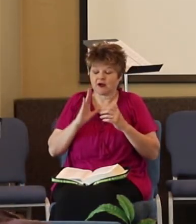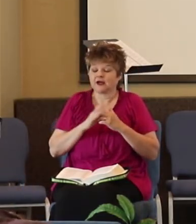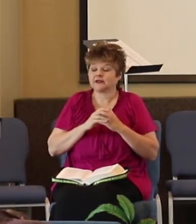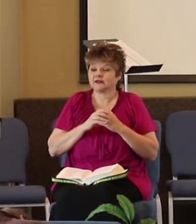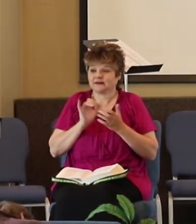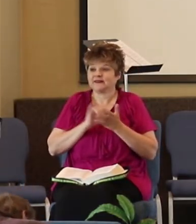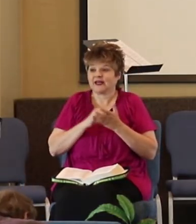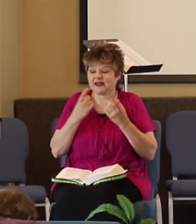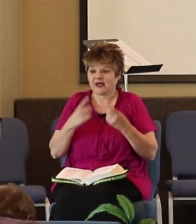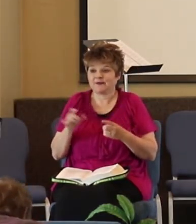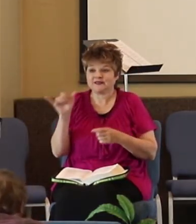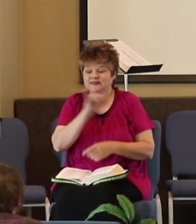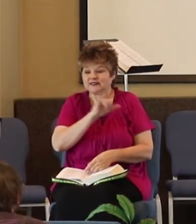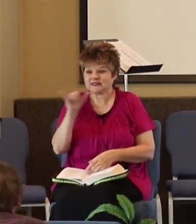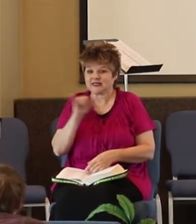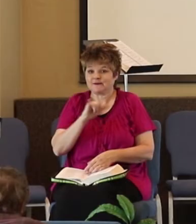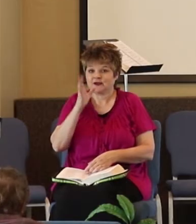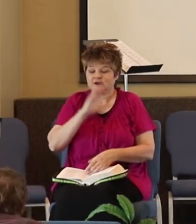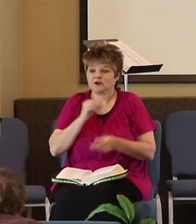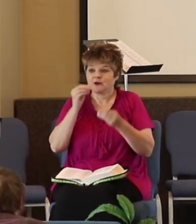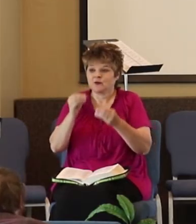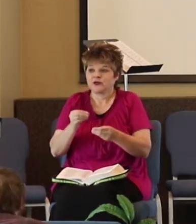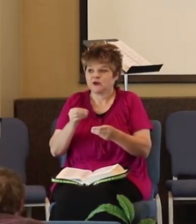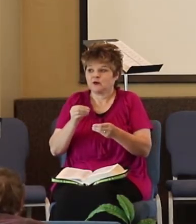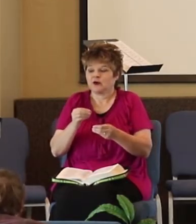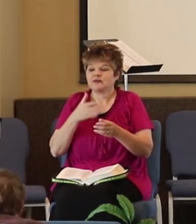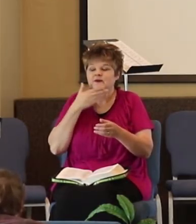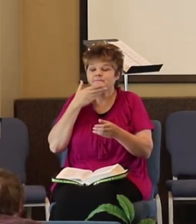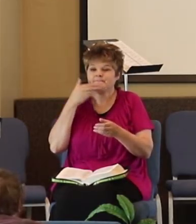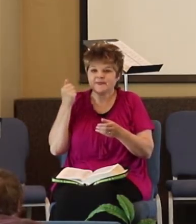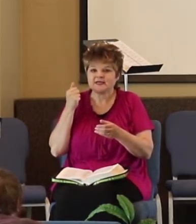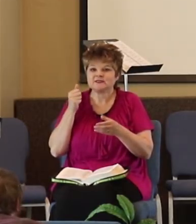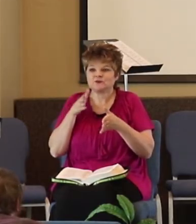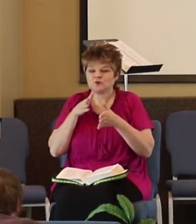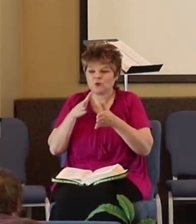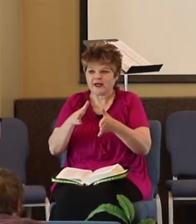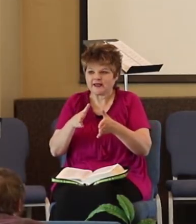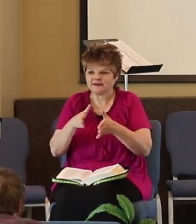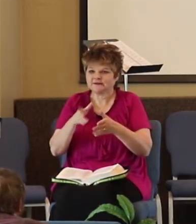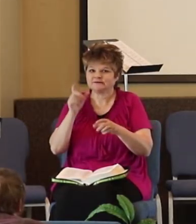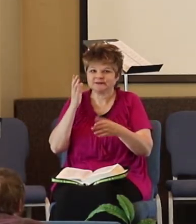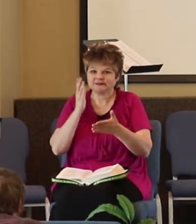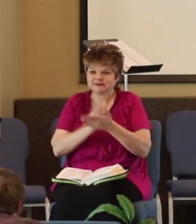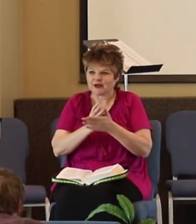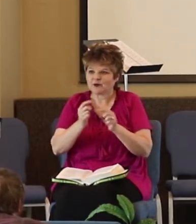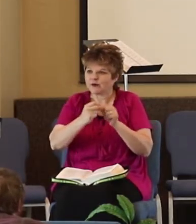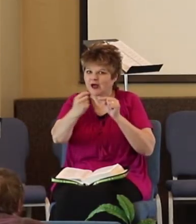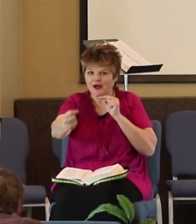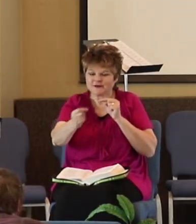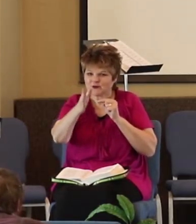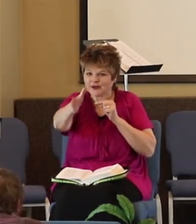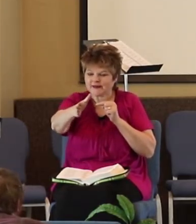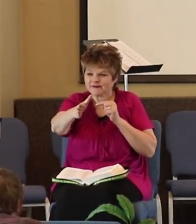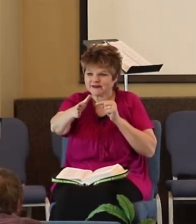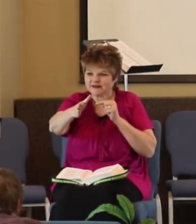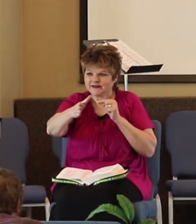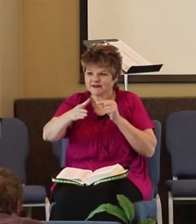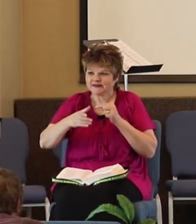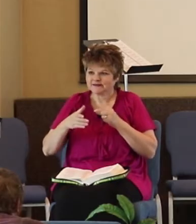path to get you where you need to be. Quit going the other direction because you're going to end up here